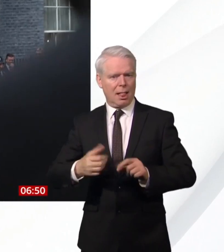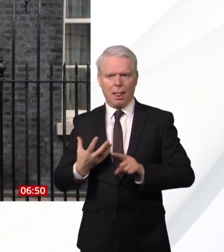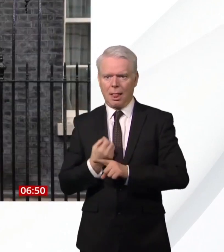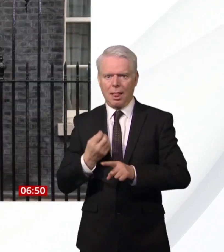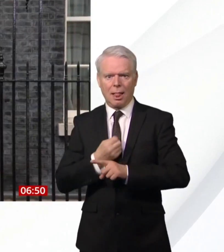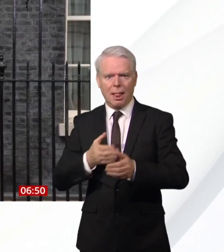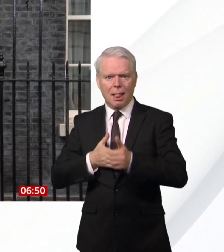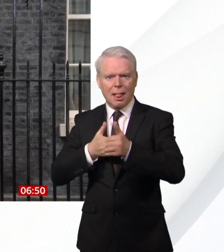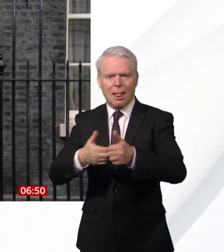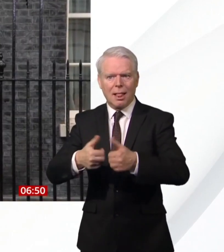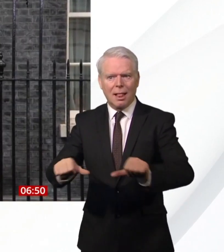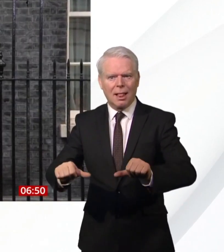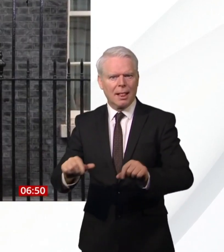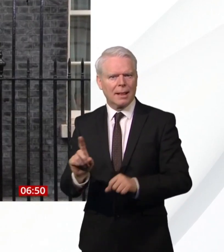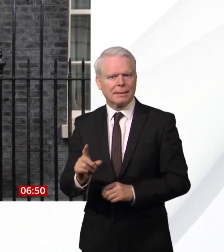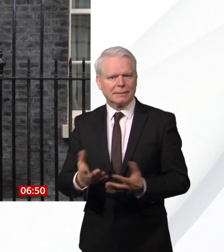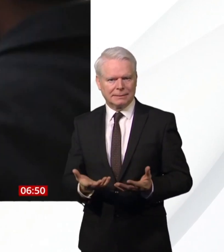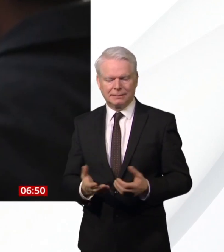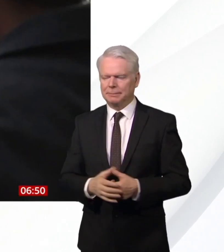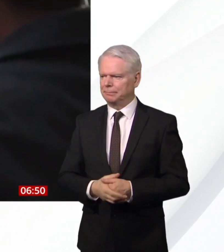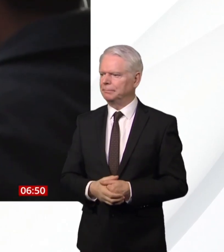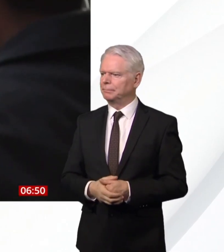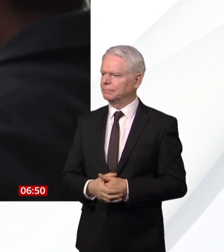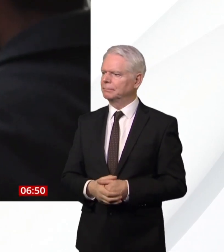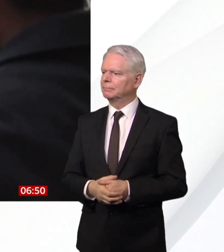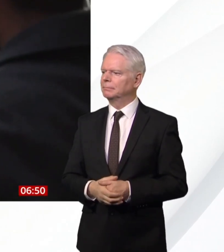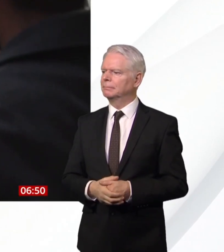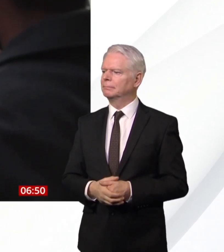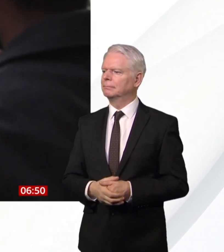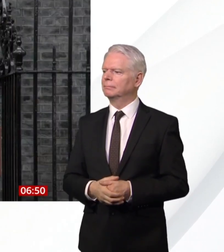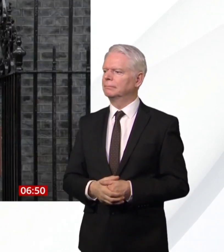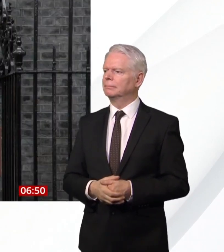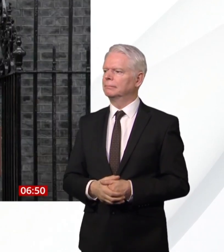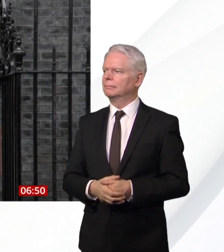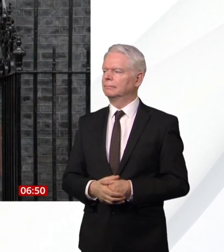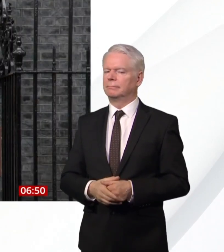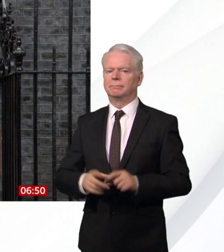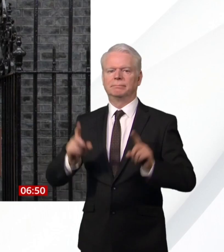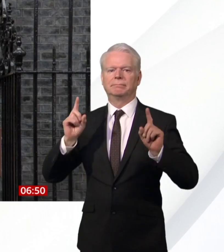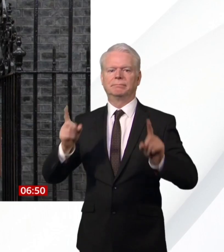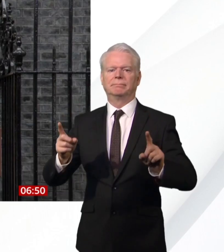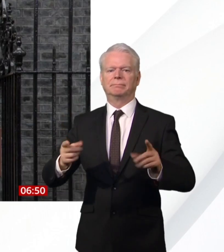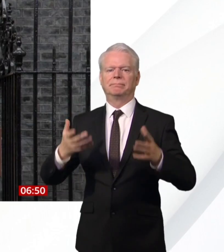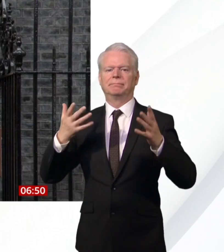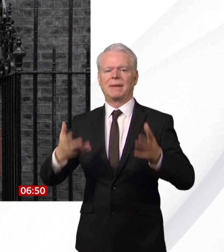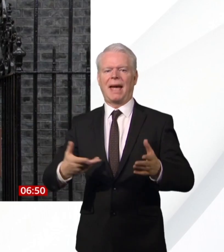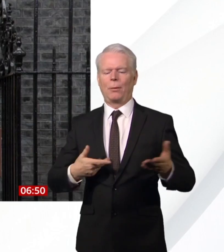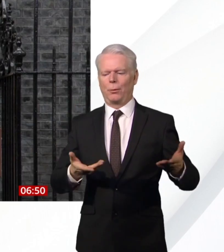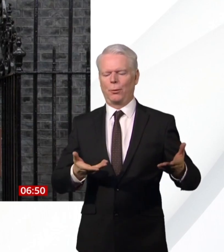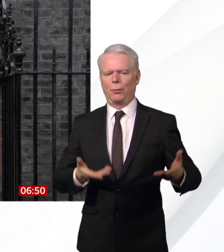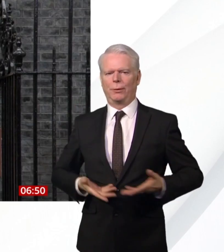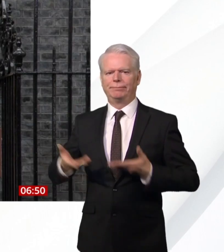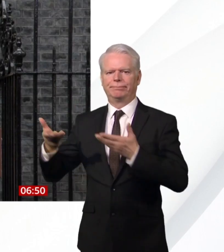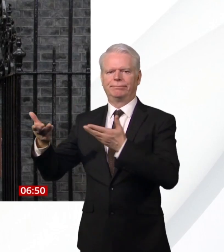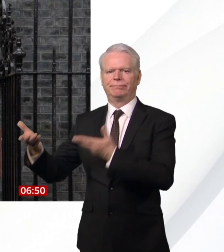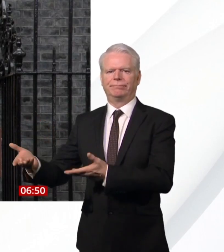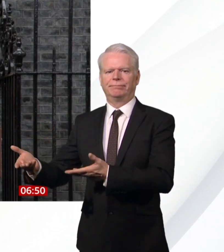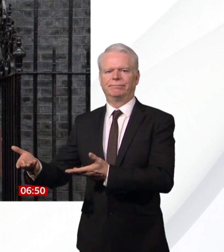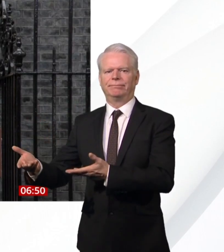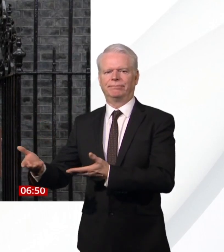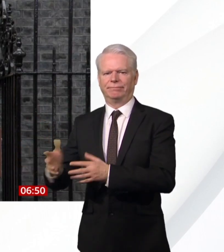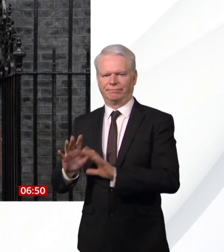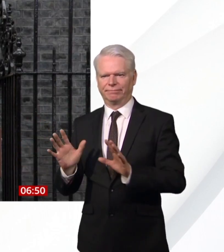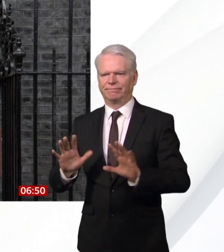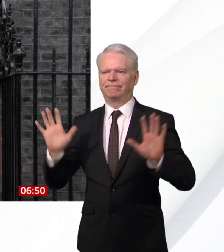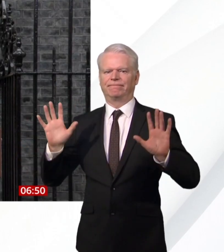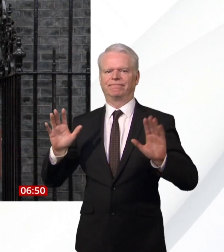Well, this is it, folks. The baton will be handed over in what has unexpectedly turned out to be a relay